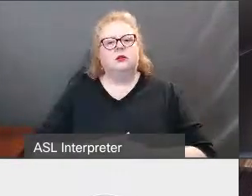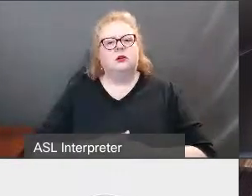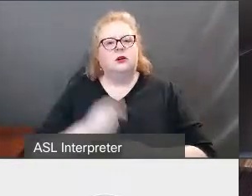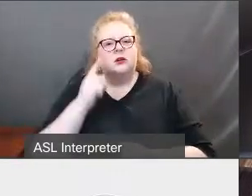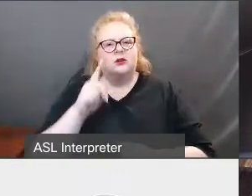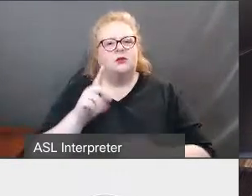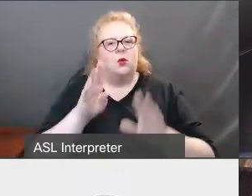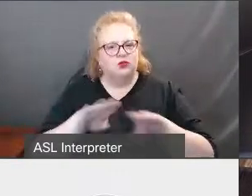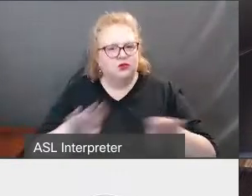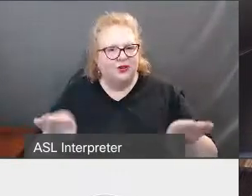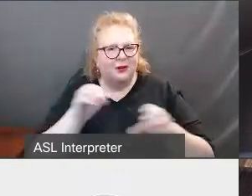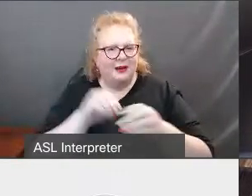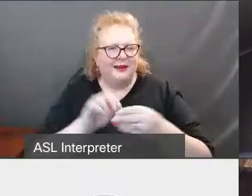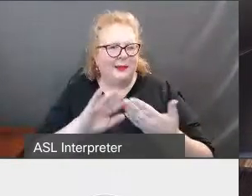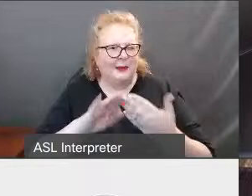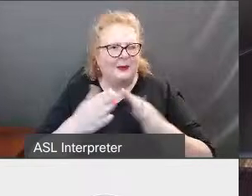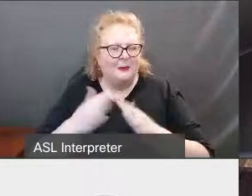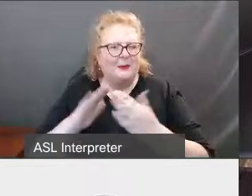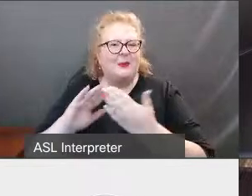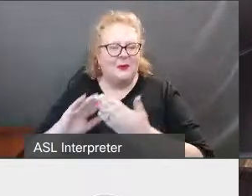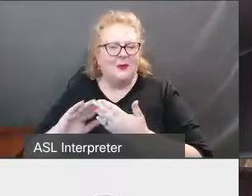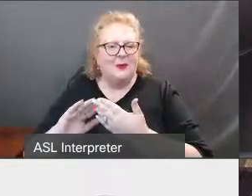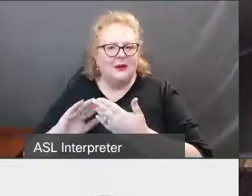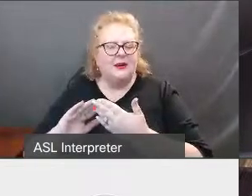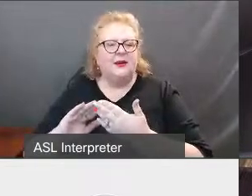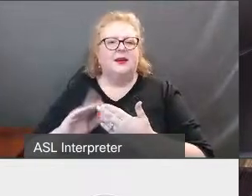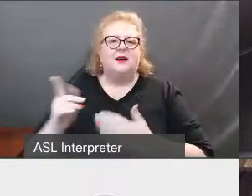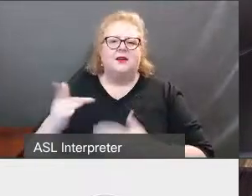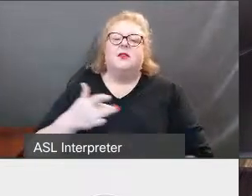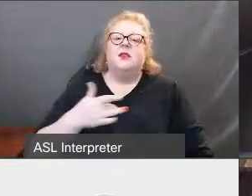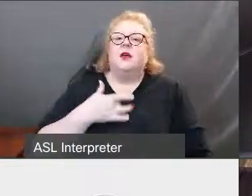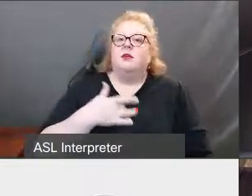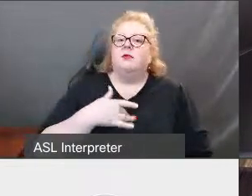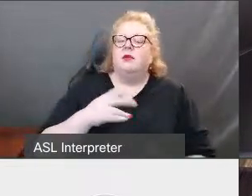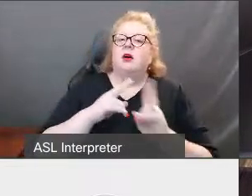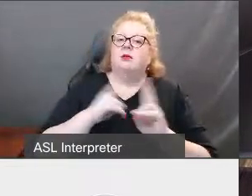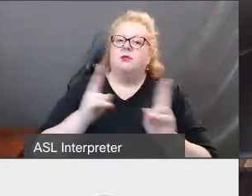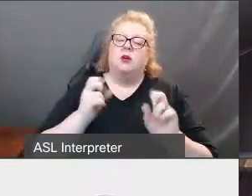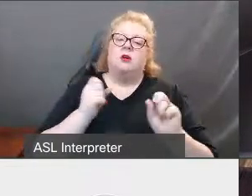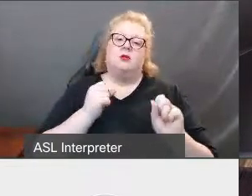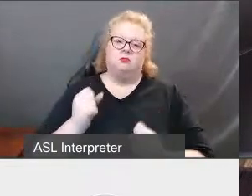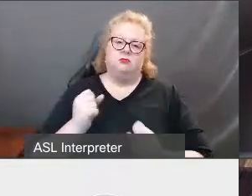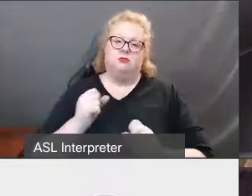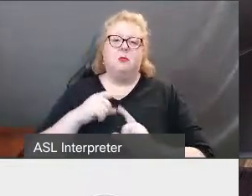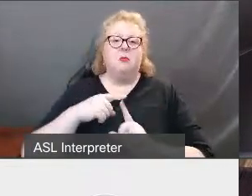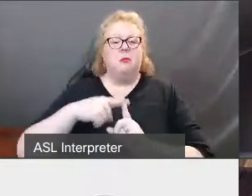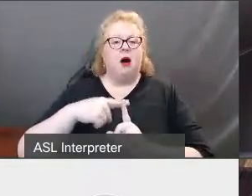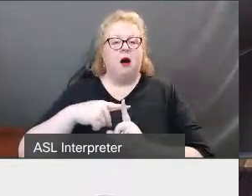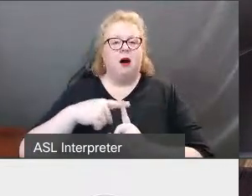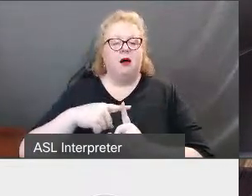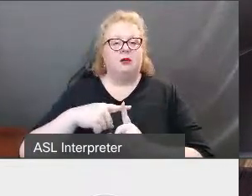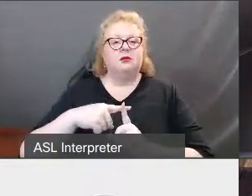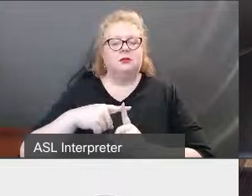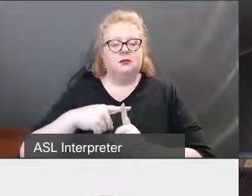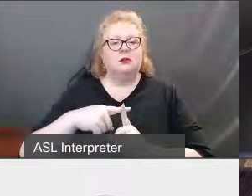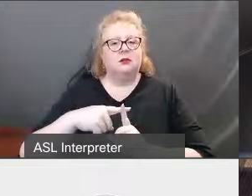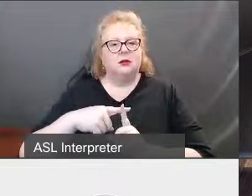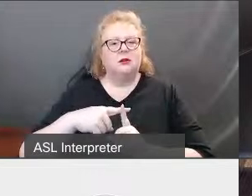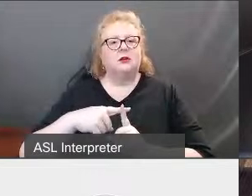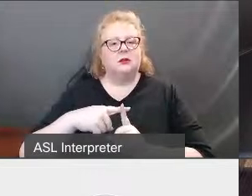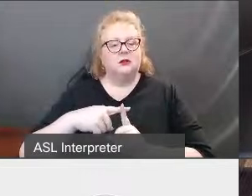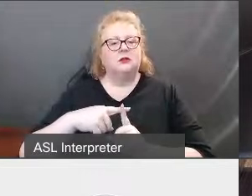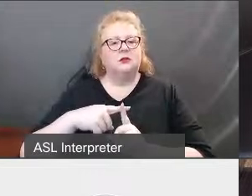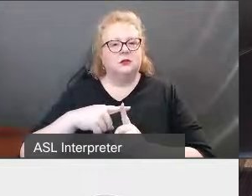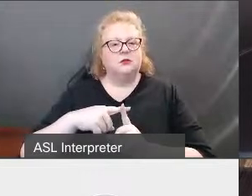children in the community. They felt very positive about presenting this